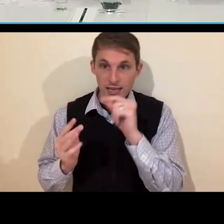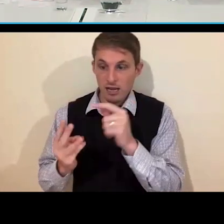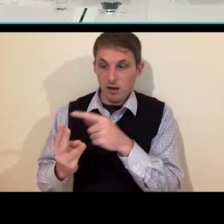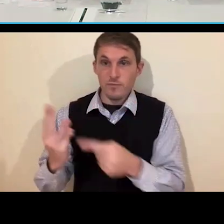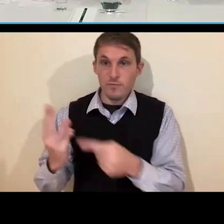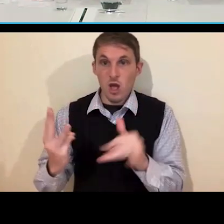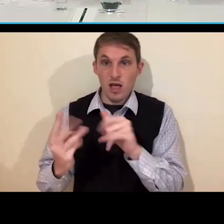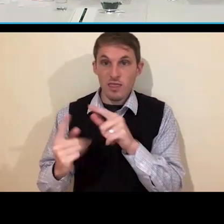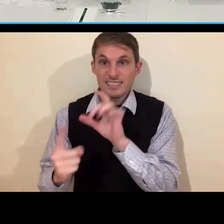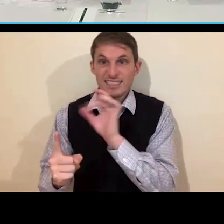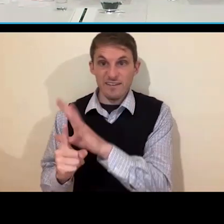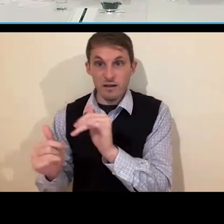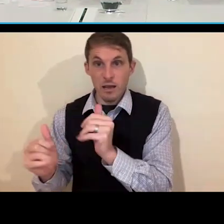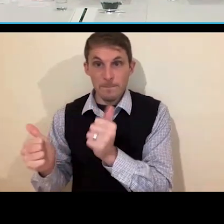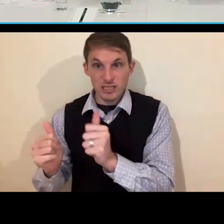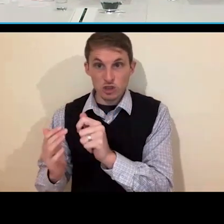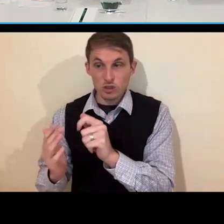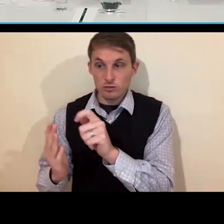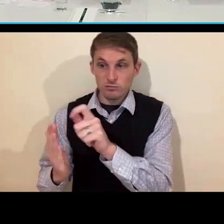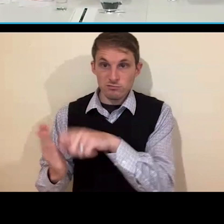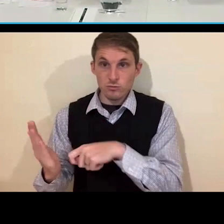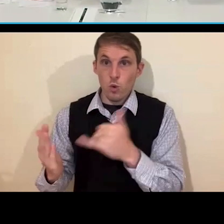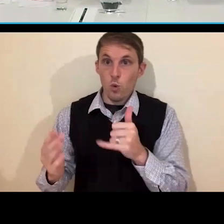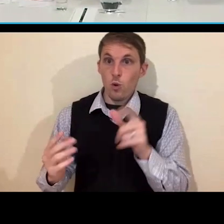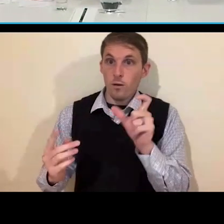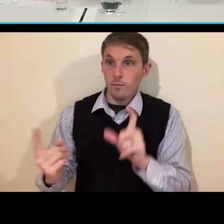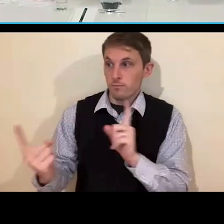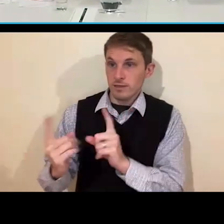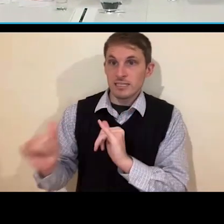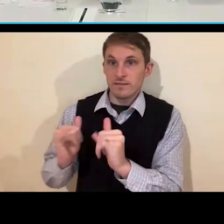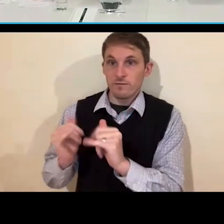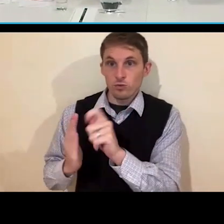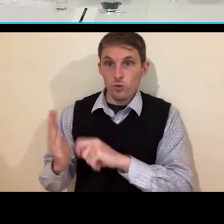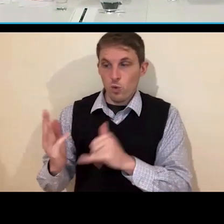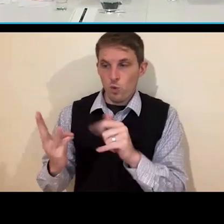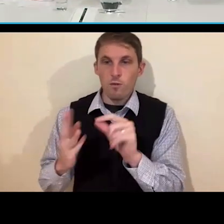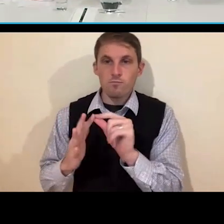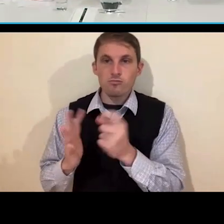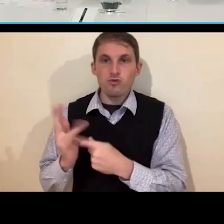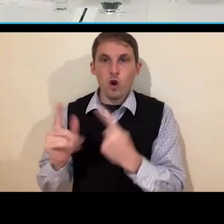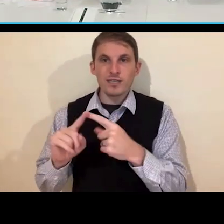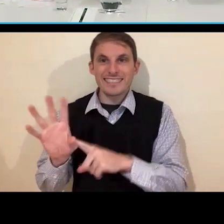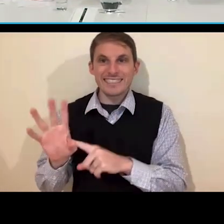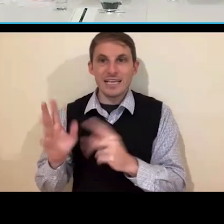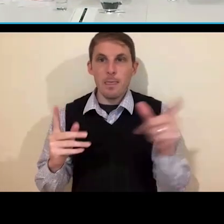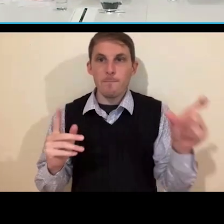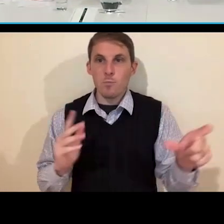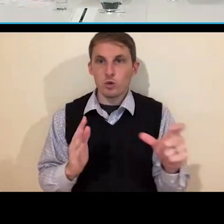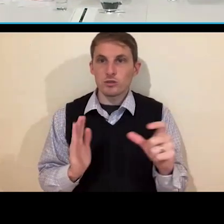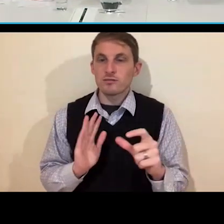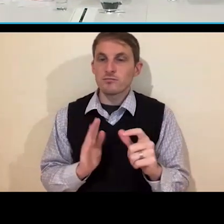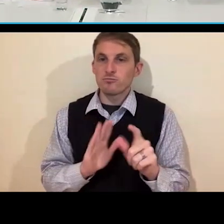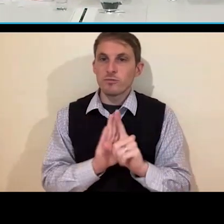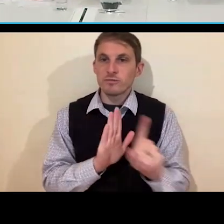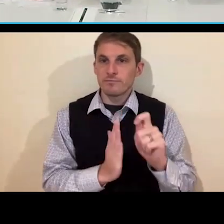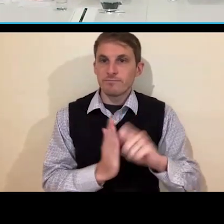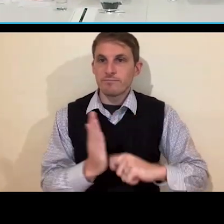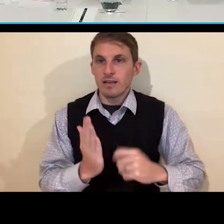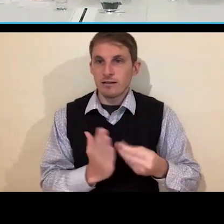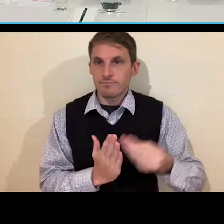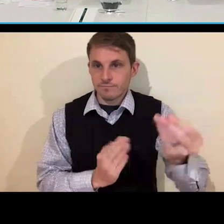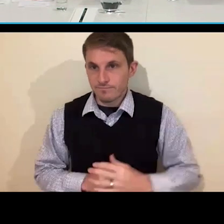self-completion, interviewer facilitated completion, and proxy completion. We're really fortunate to have had